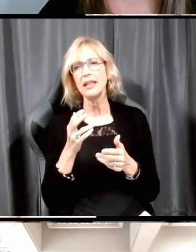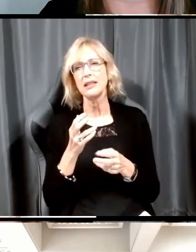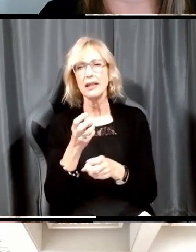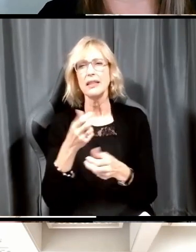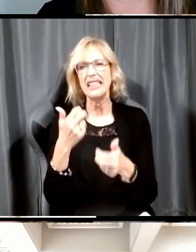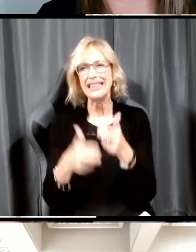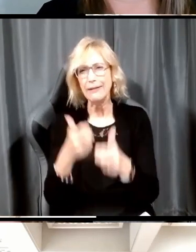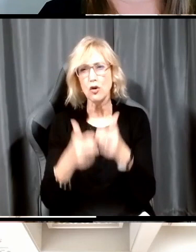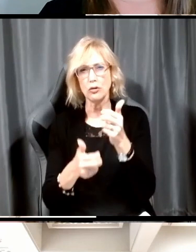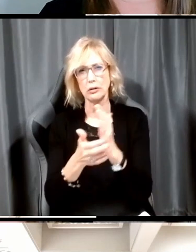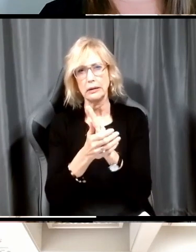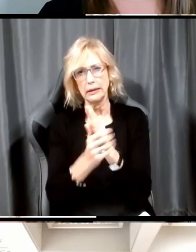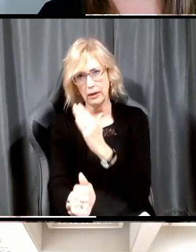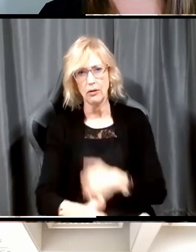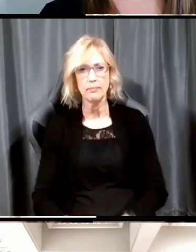skill.